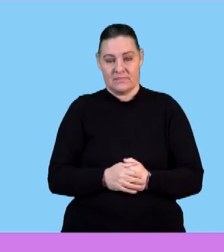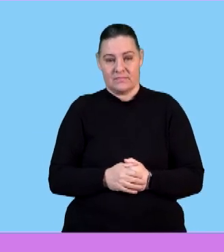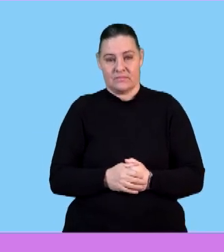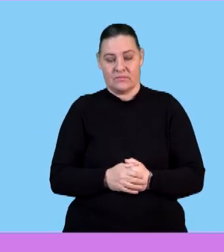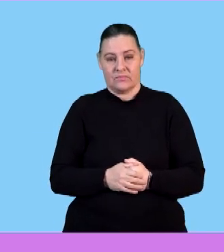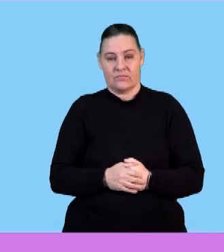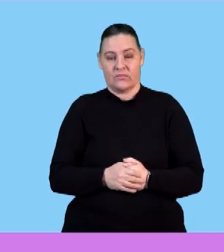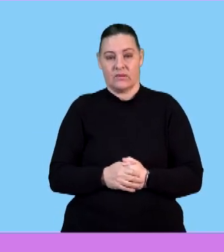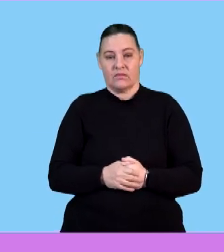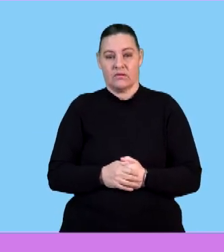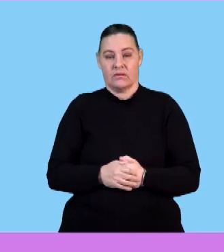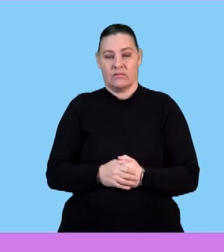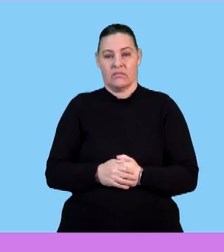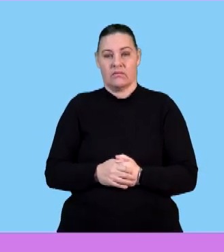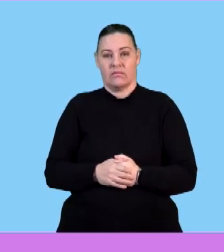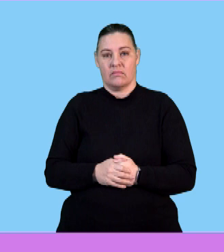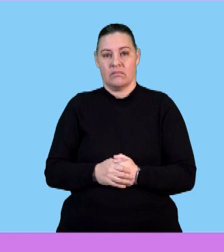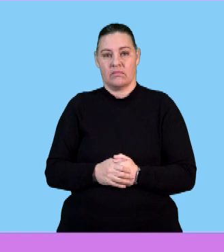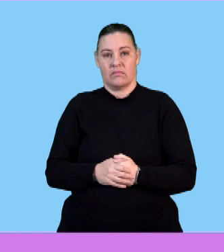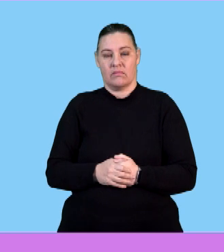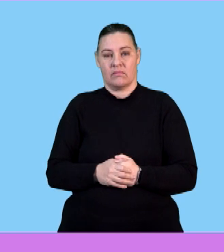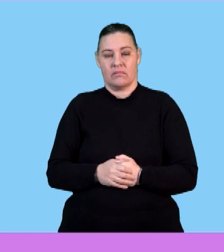Let's write that E again.